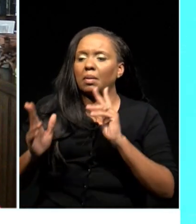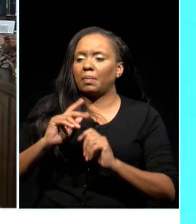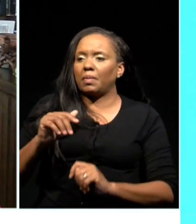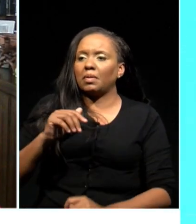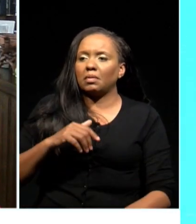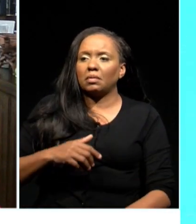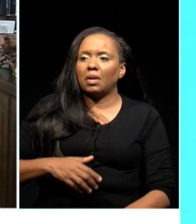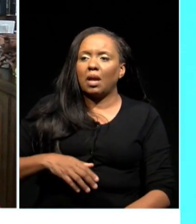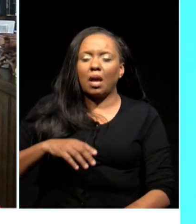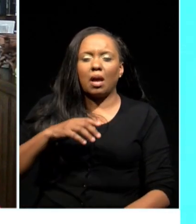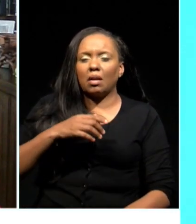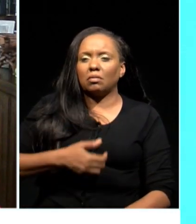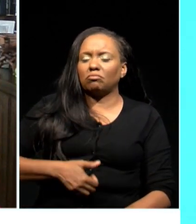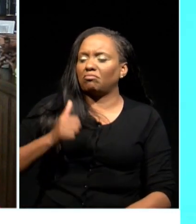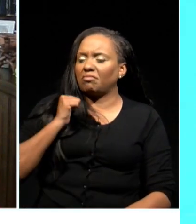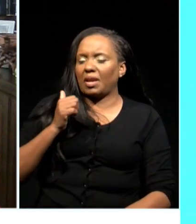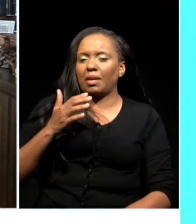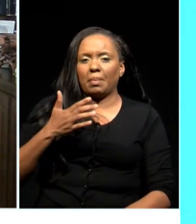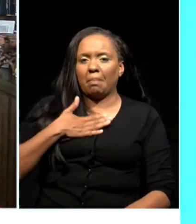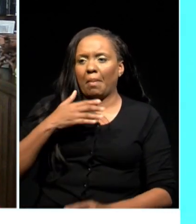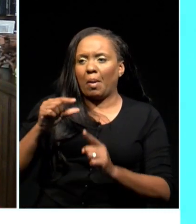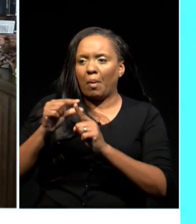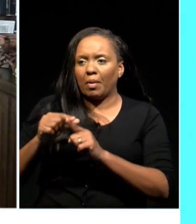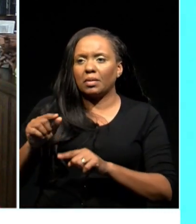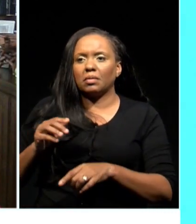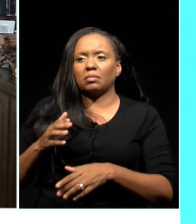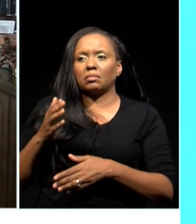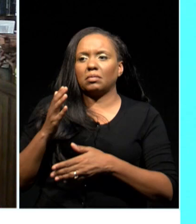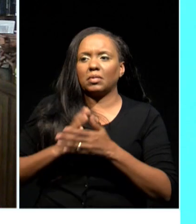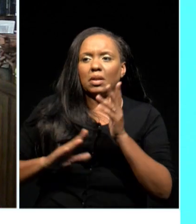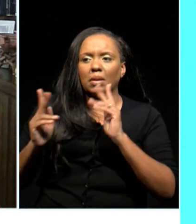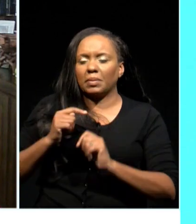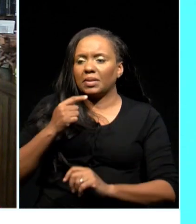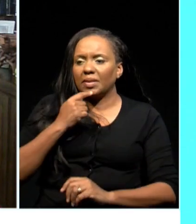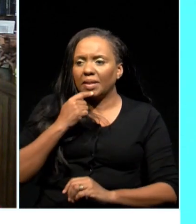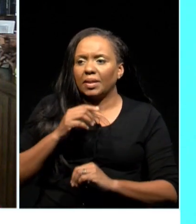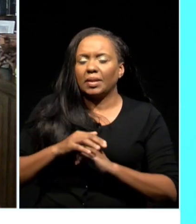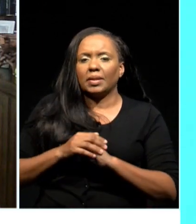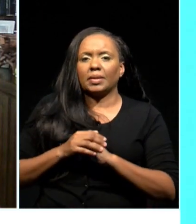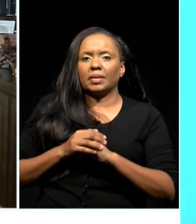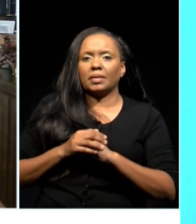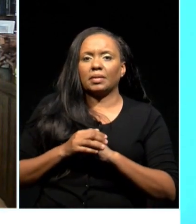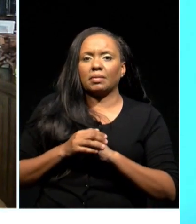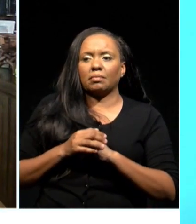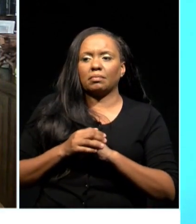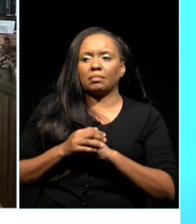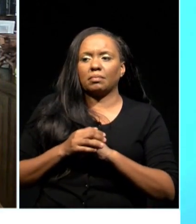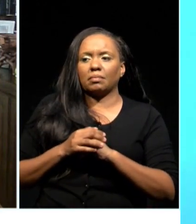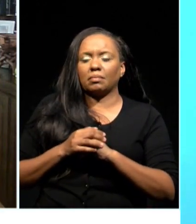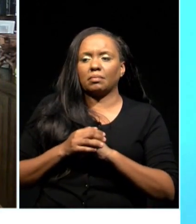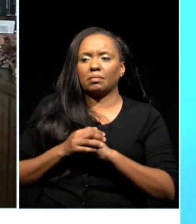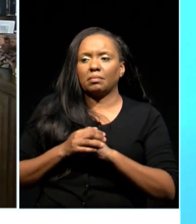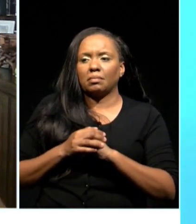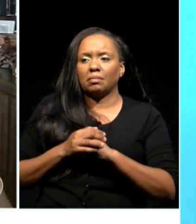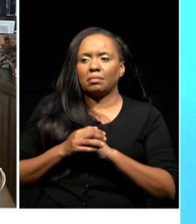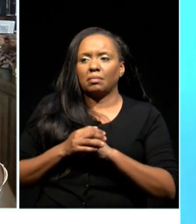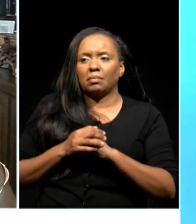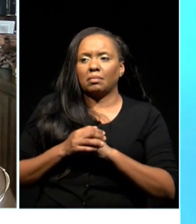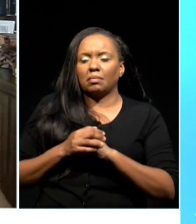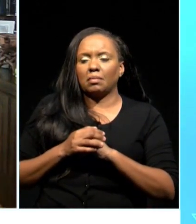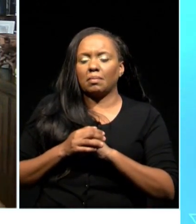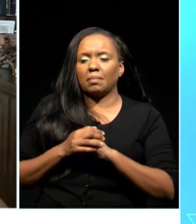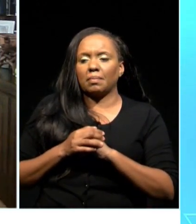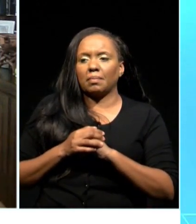was a nonsensical comment from someone that in fact the lower voter turnout reflected in relation to the number of votes